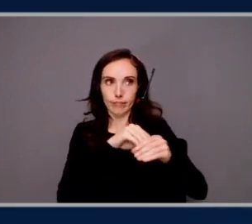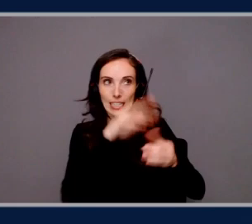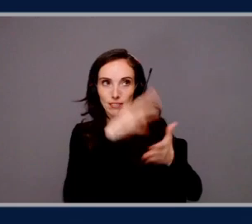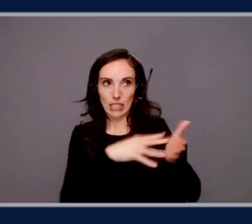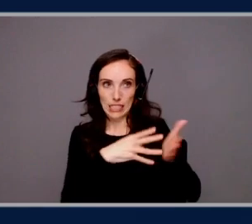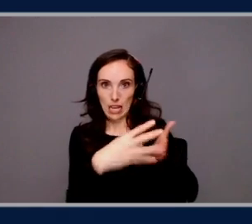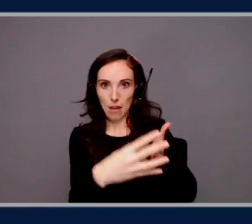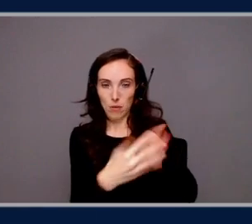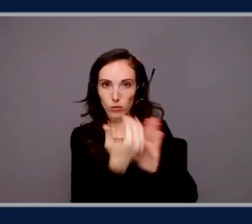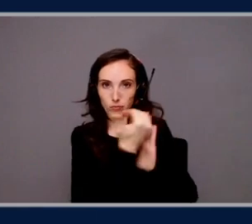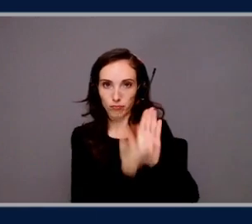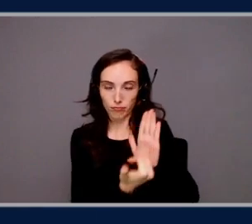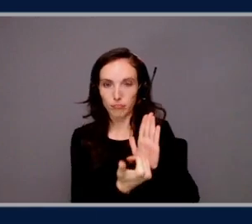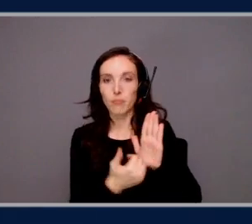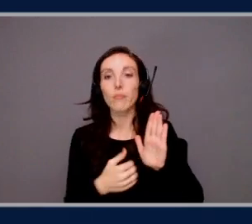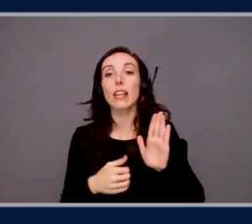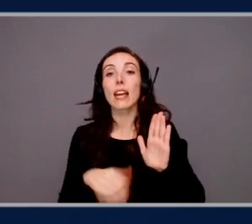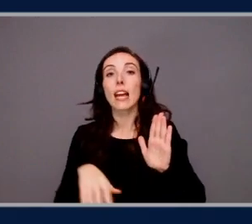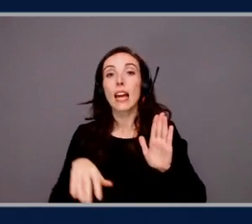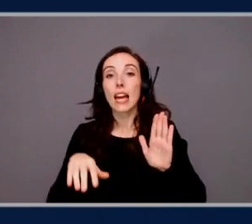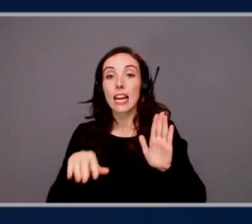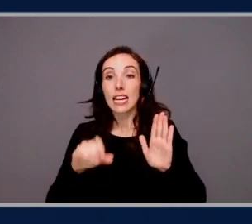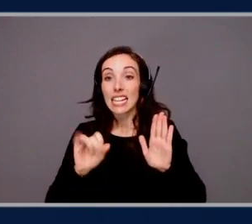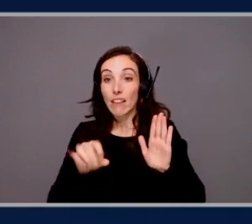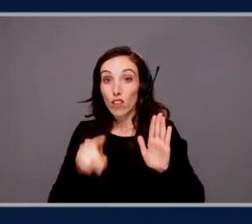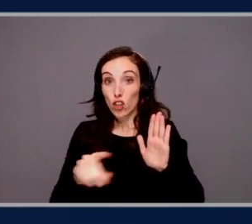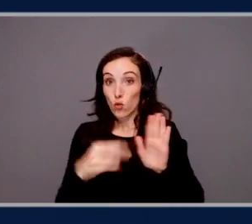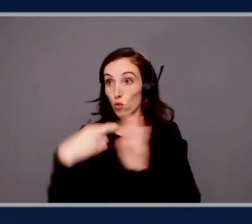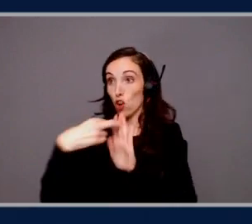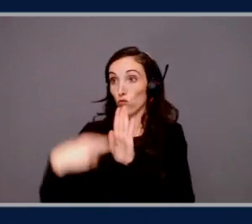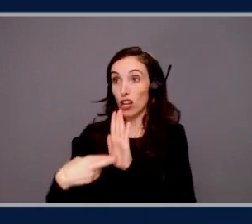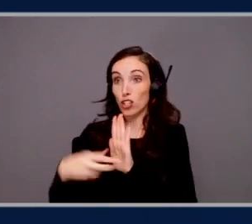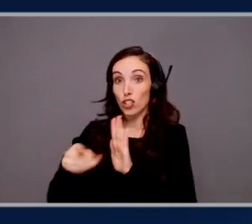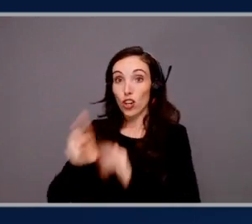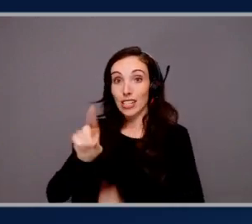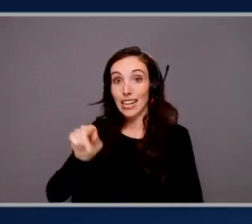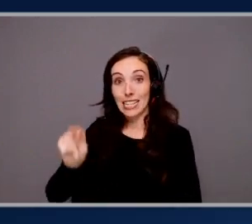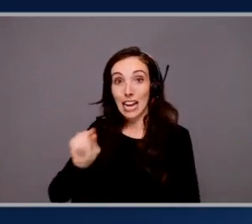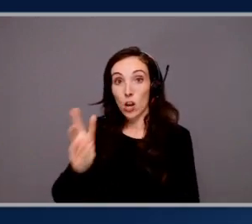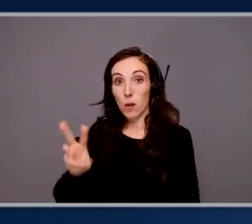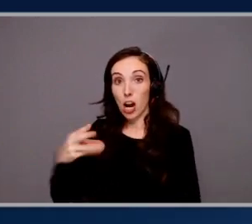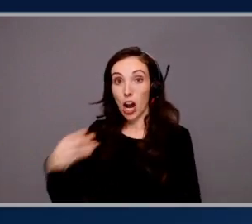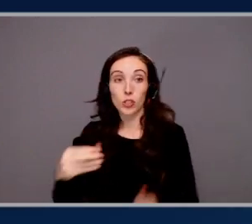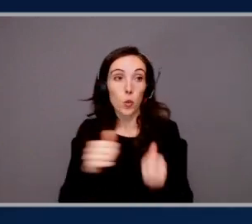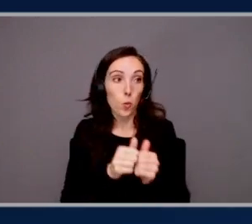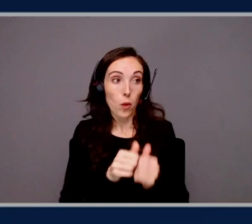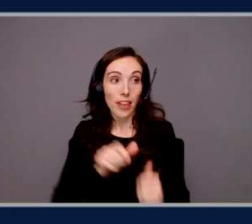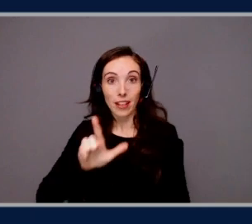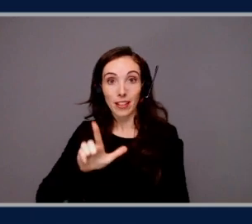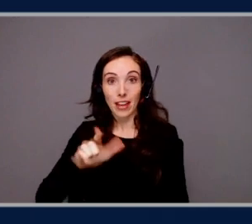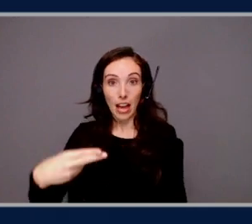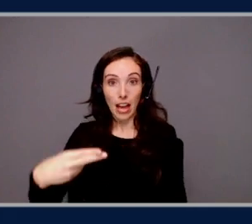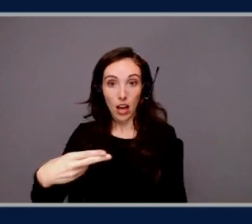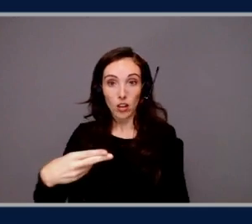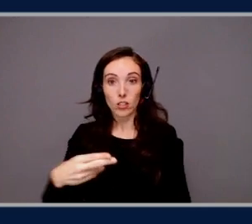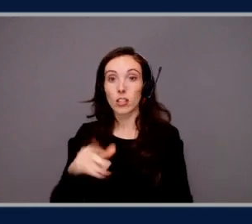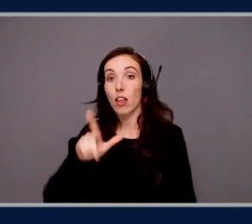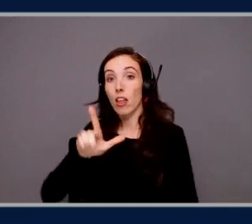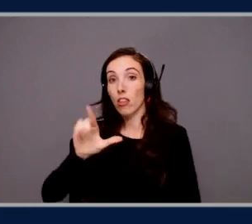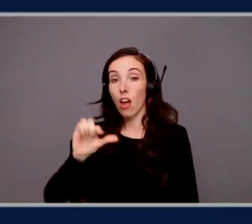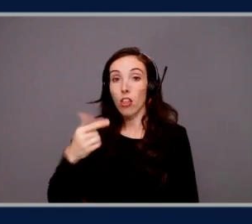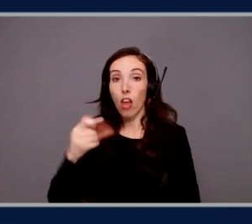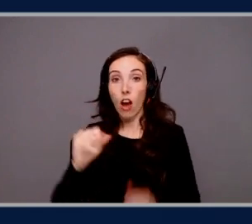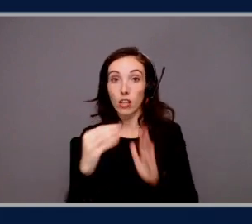right? And then if you register that data warehouse with the Lakehouse, that materialized view will also be accessible as an Iceberg